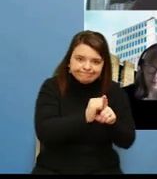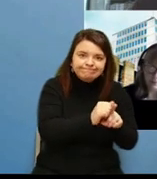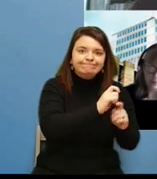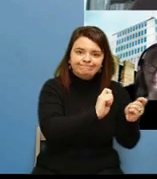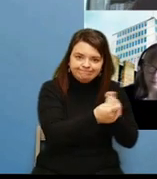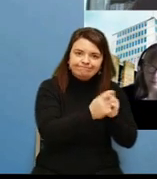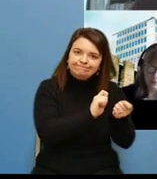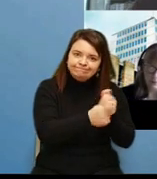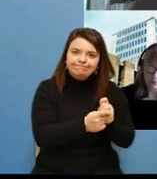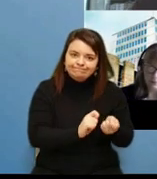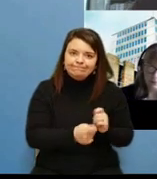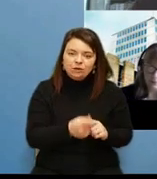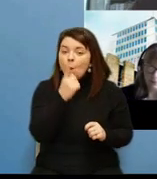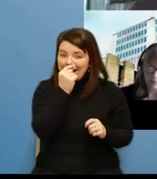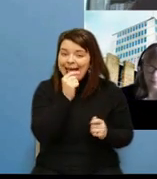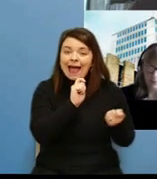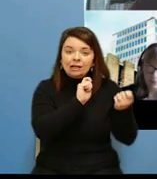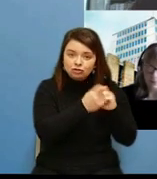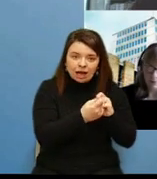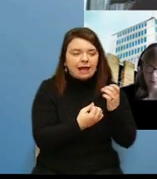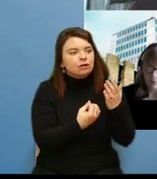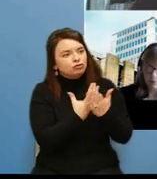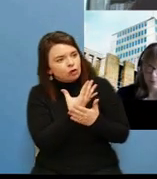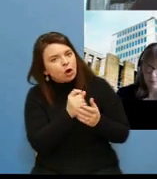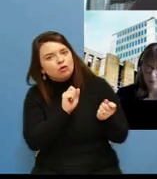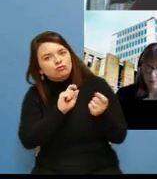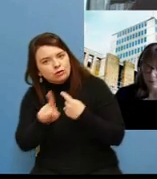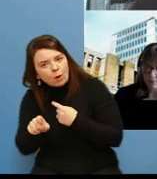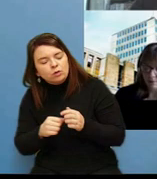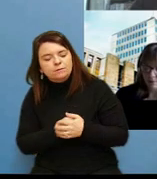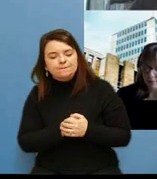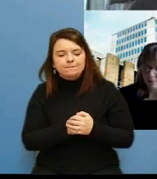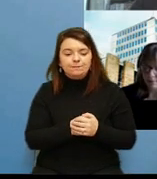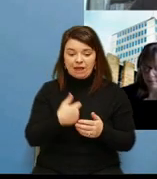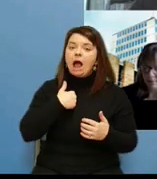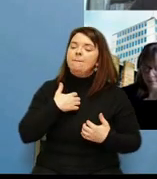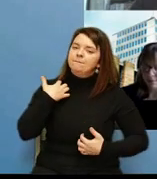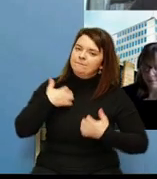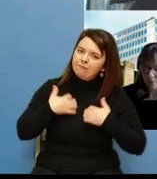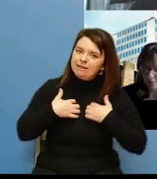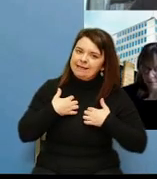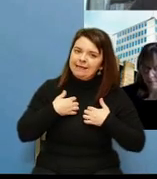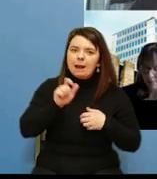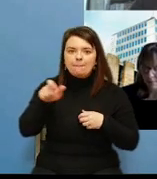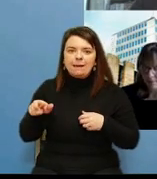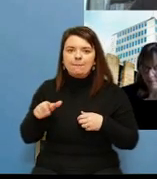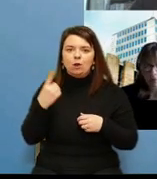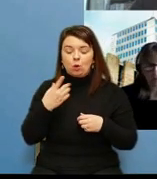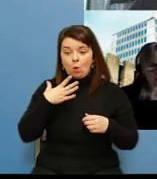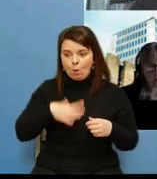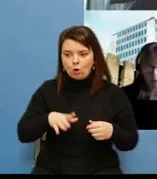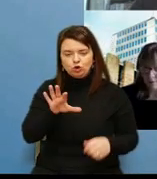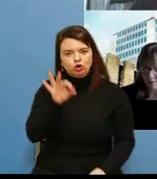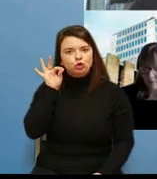keep investing in it, so that it is something that can change and grow and respond. I was just very keen